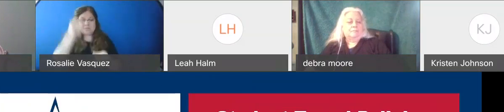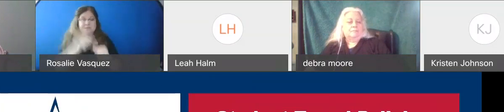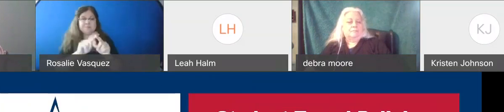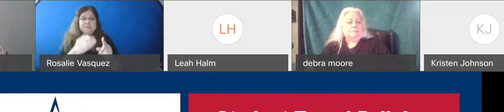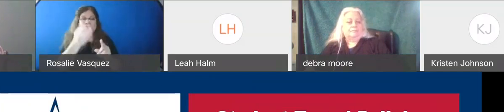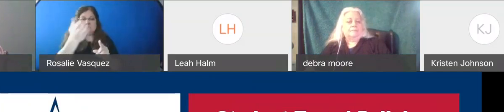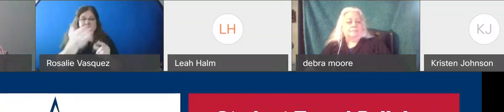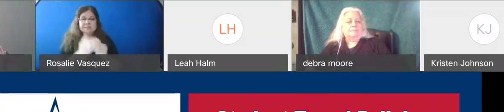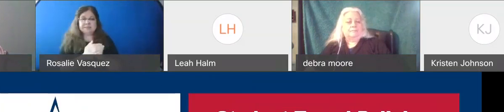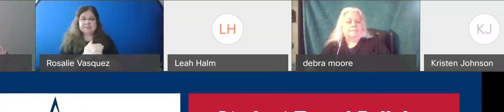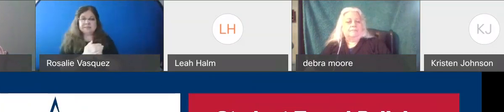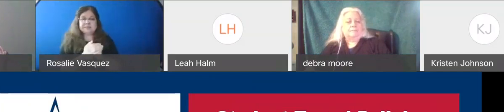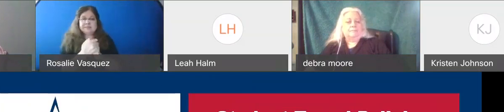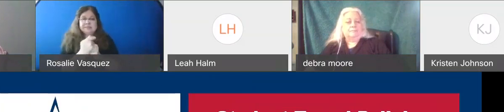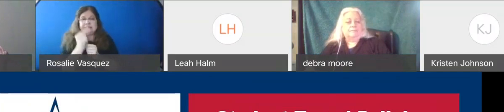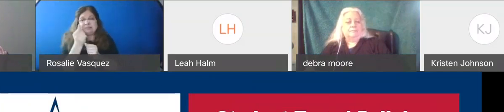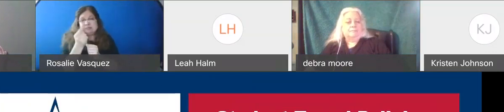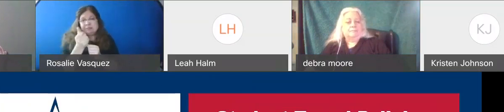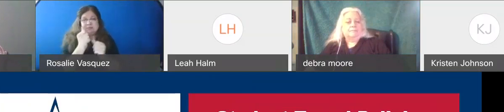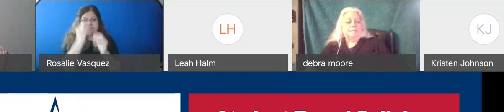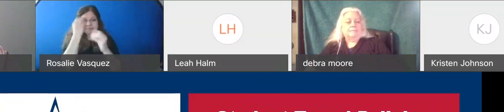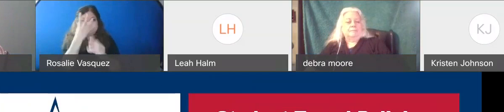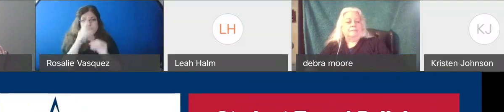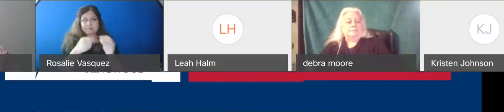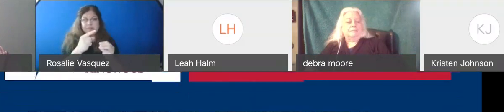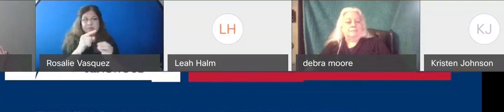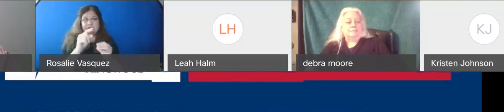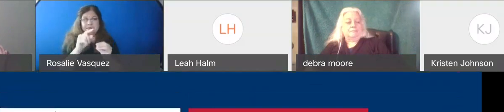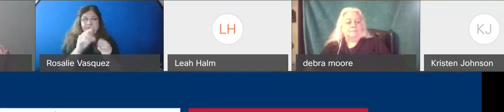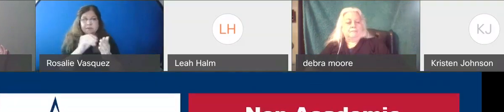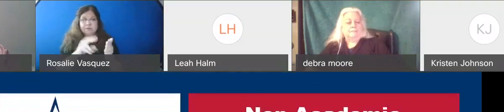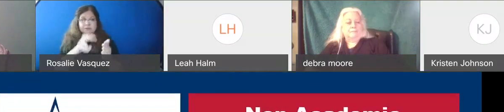is a little bit of information regarding student travel policies.